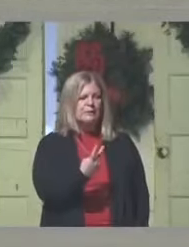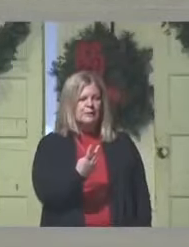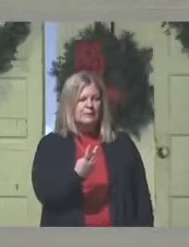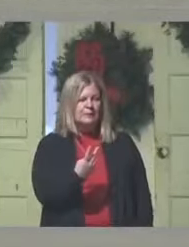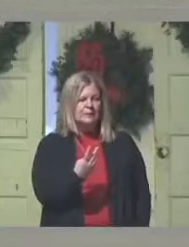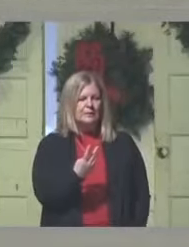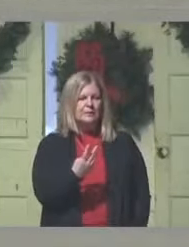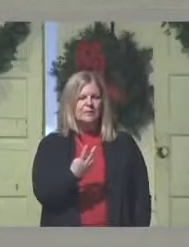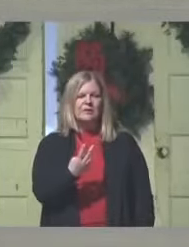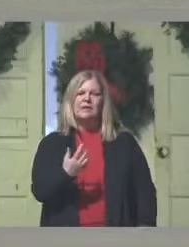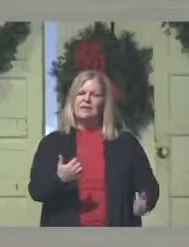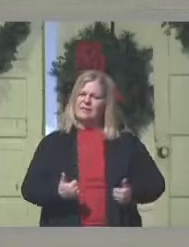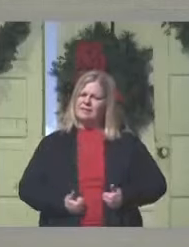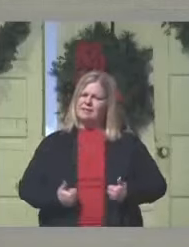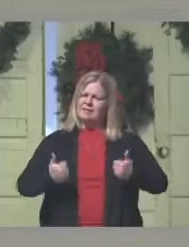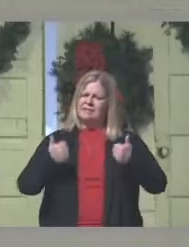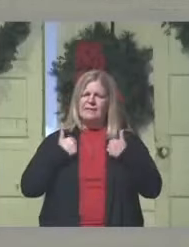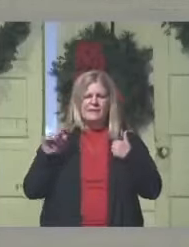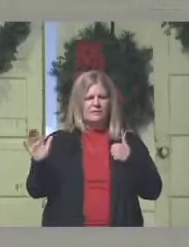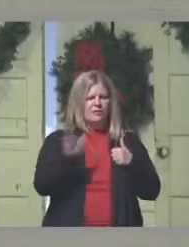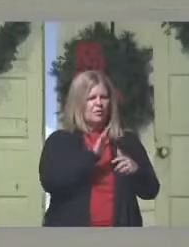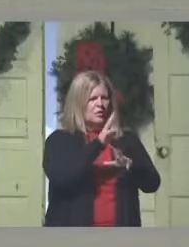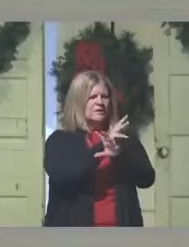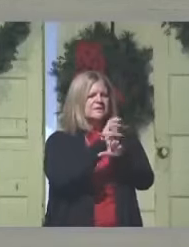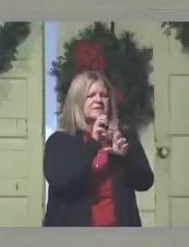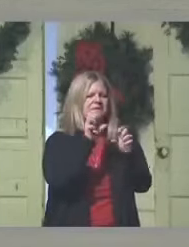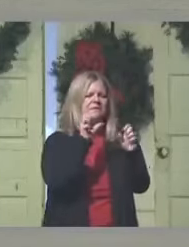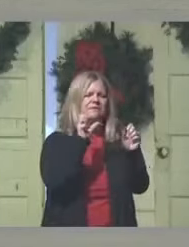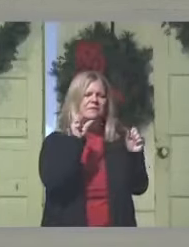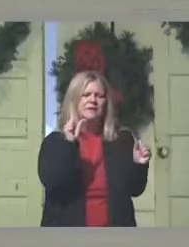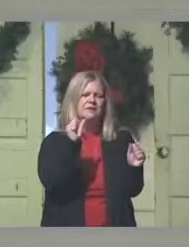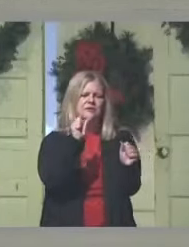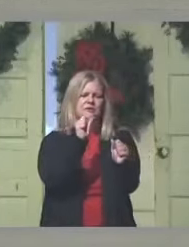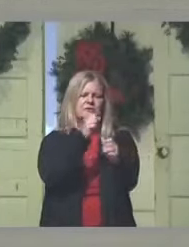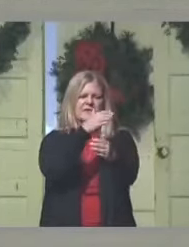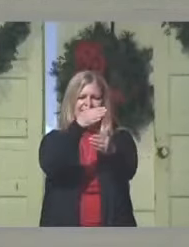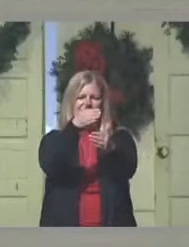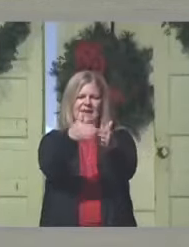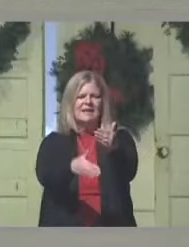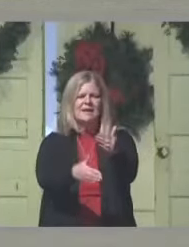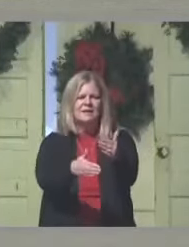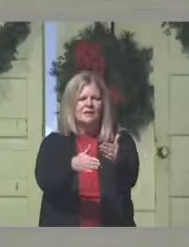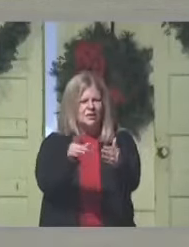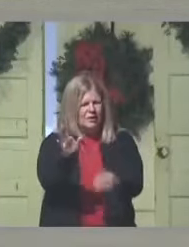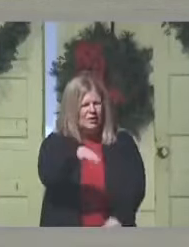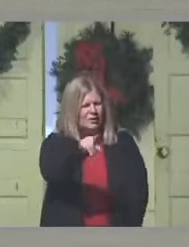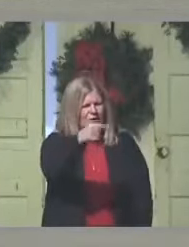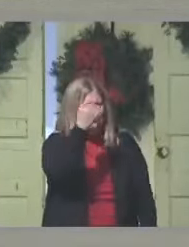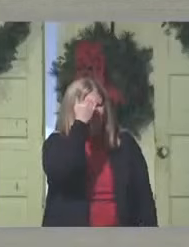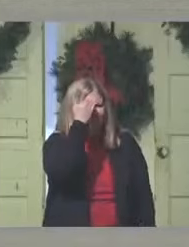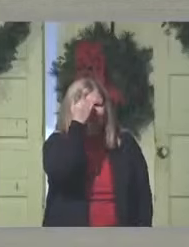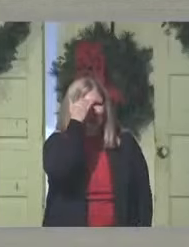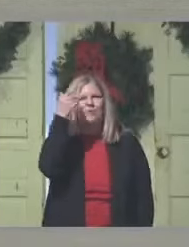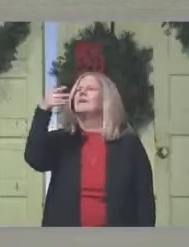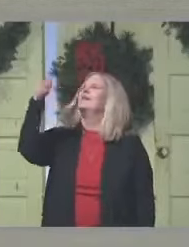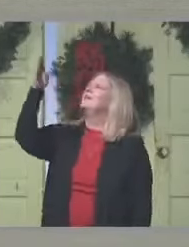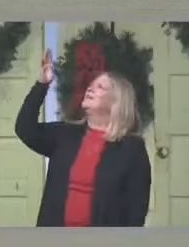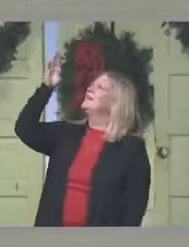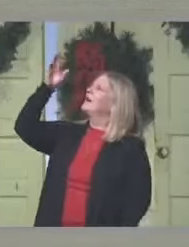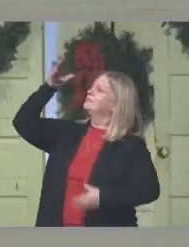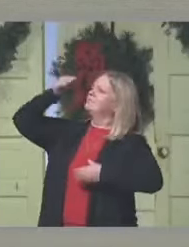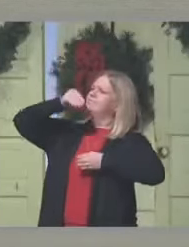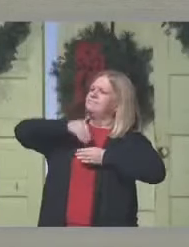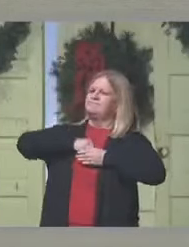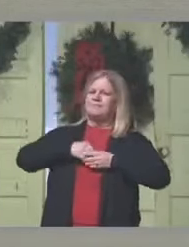writes, live out your salvation to its logical conclusion. Don't you know that it's God who lives in you